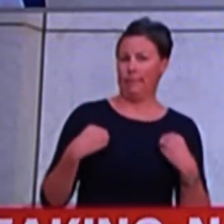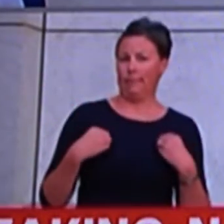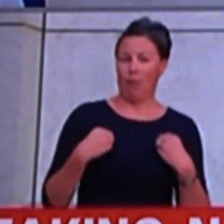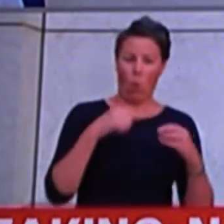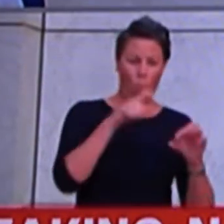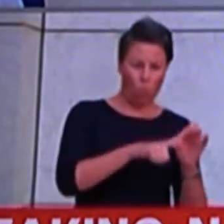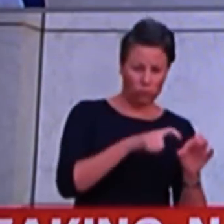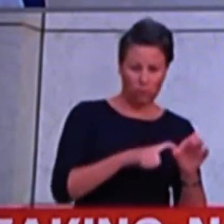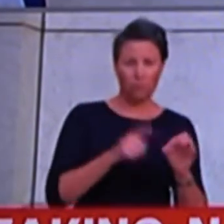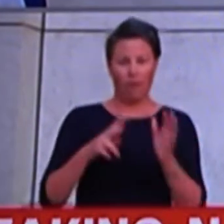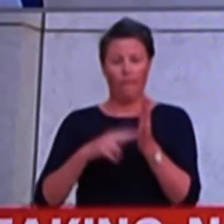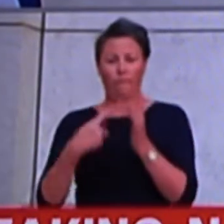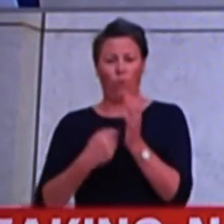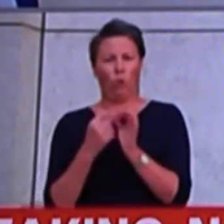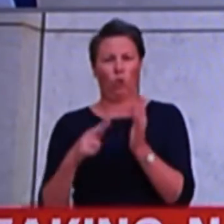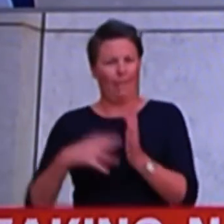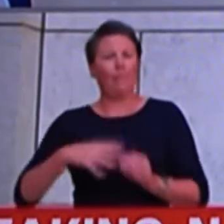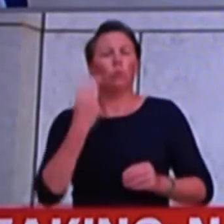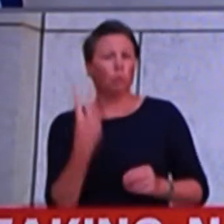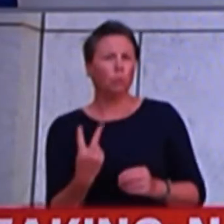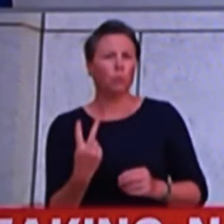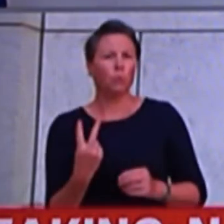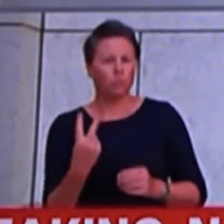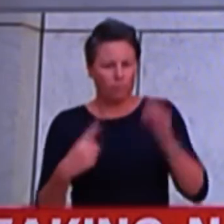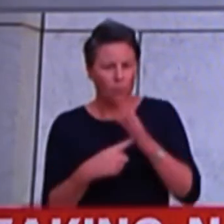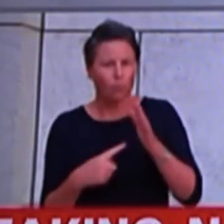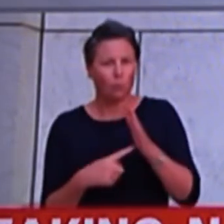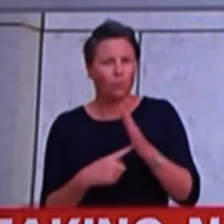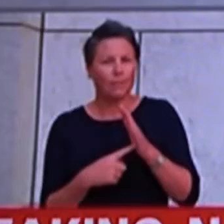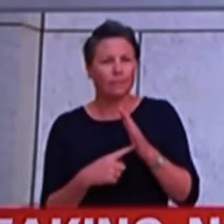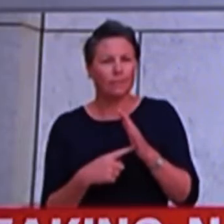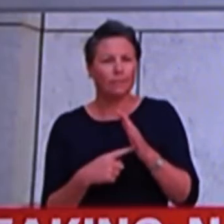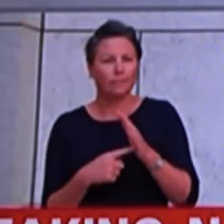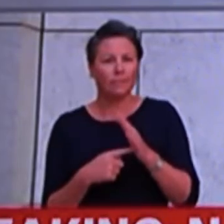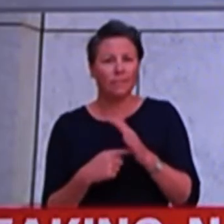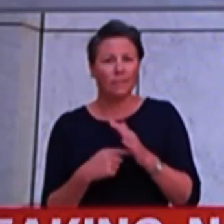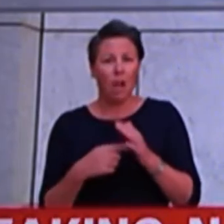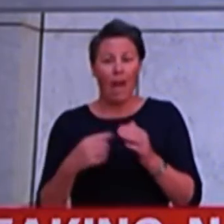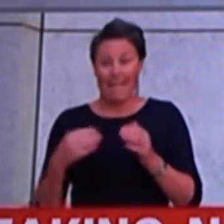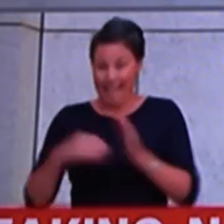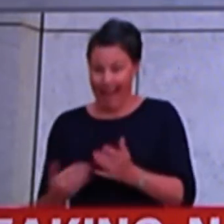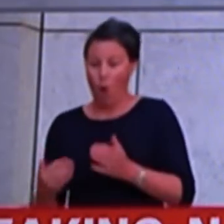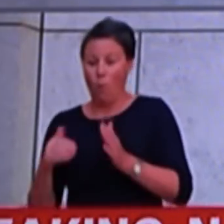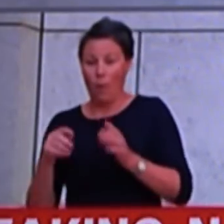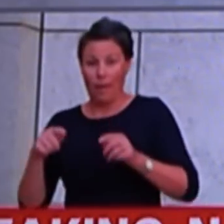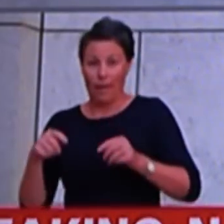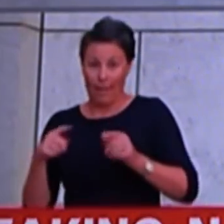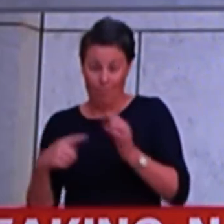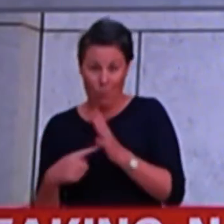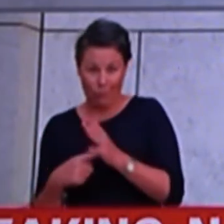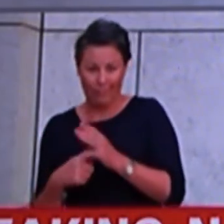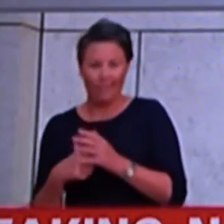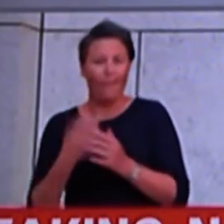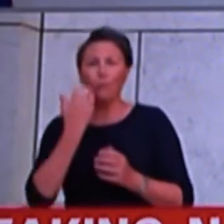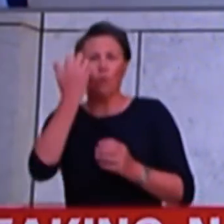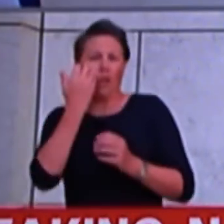government believes is very important. It's very important in usual times, but it'll be even more important as we